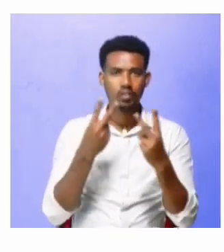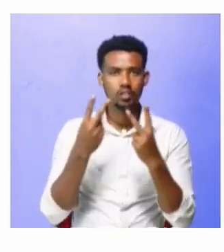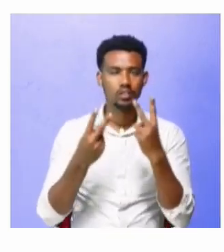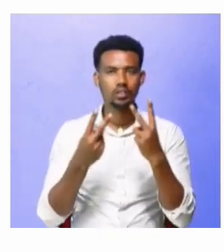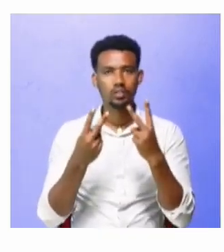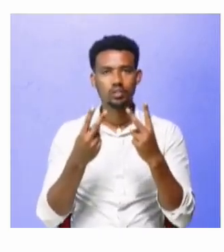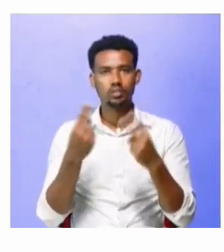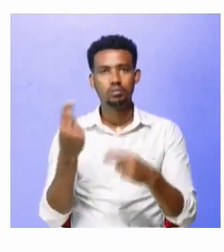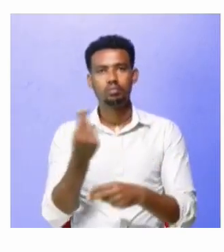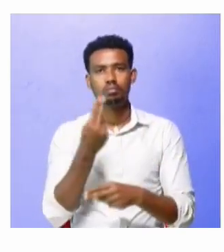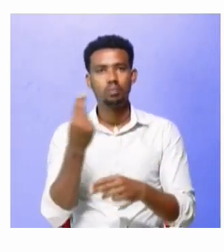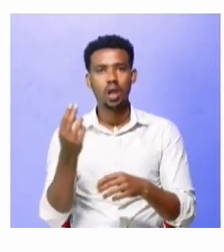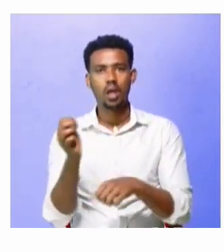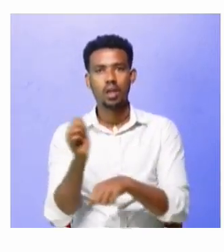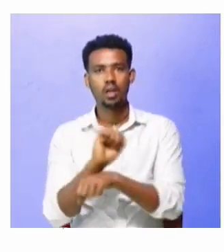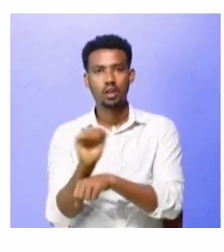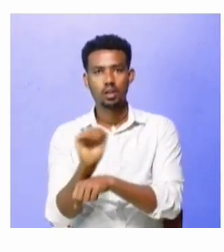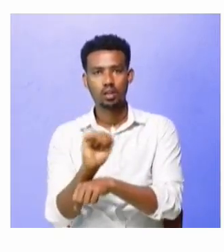by car.